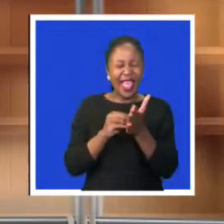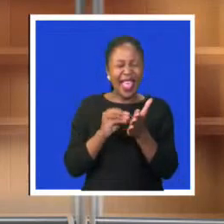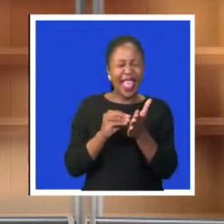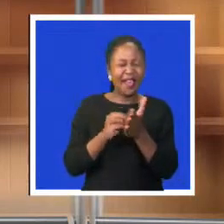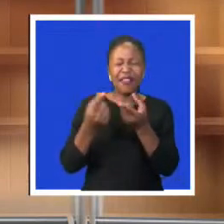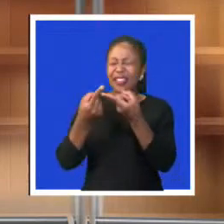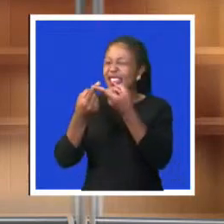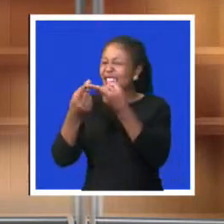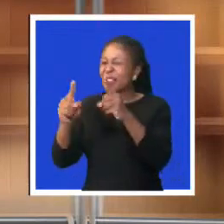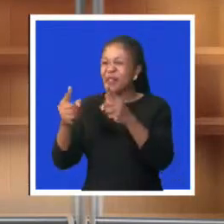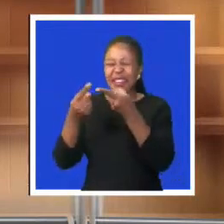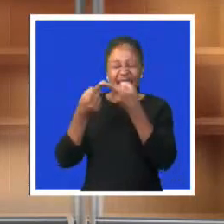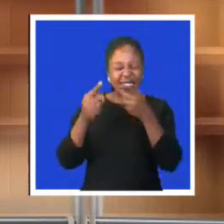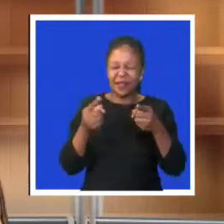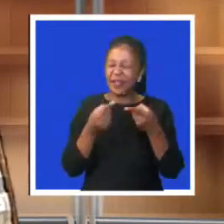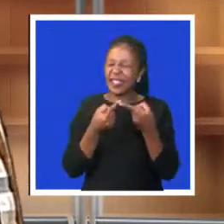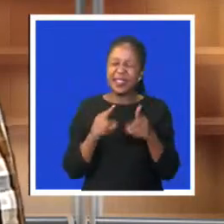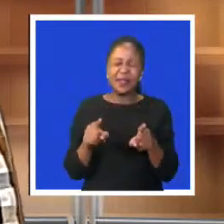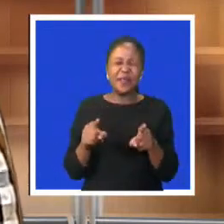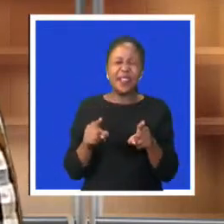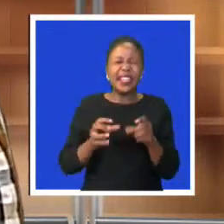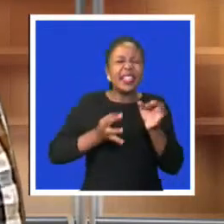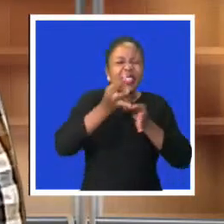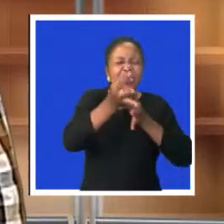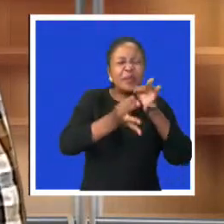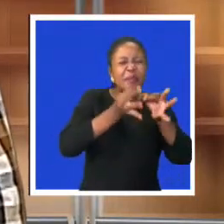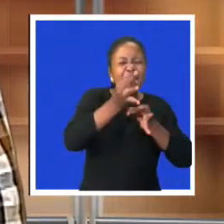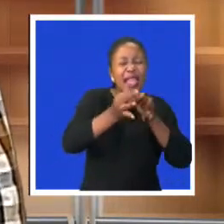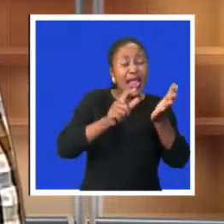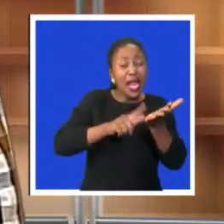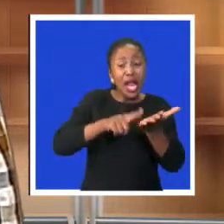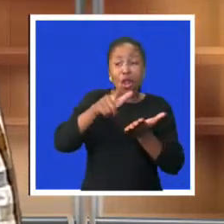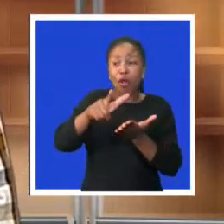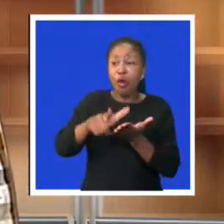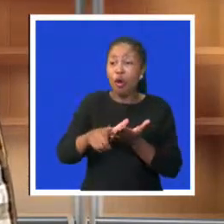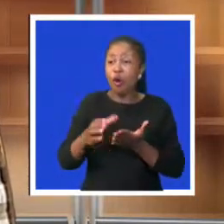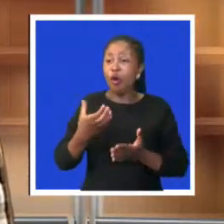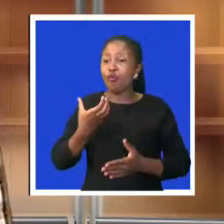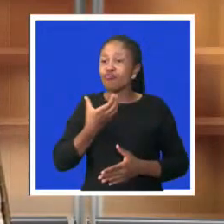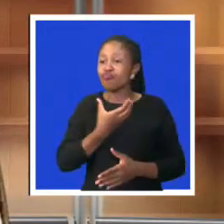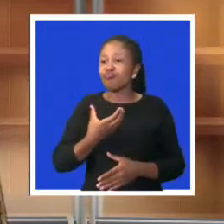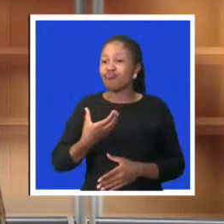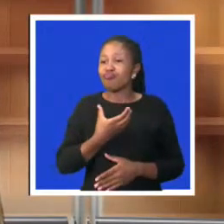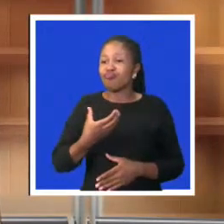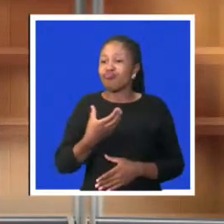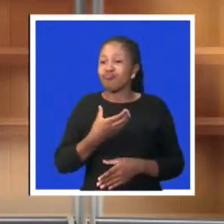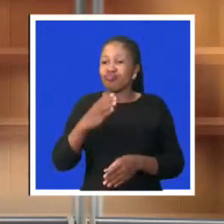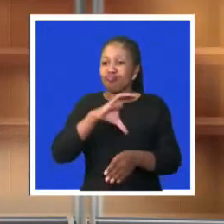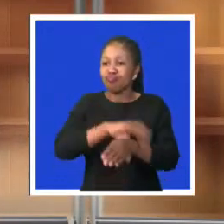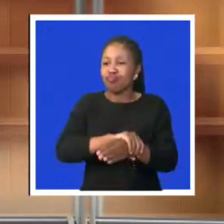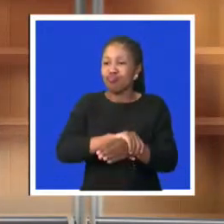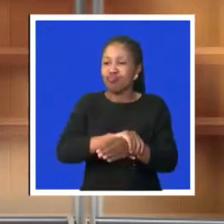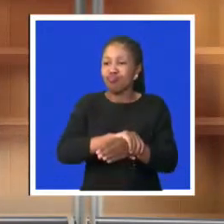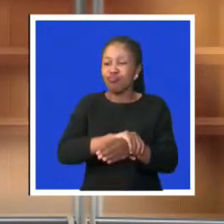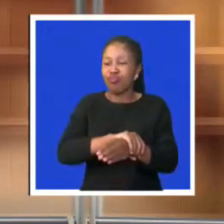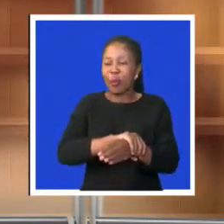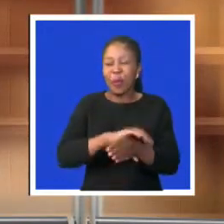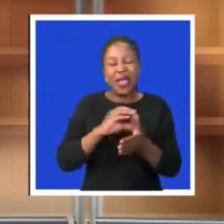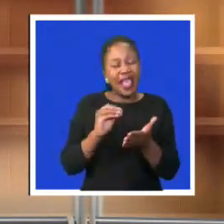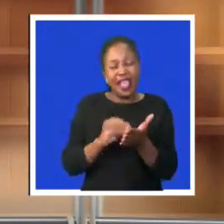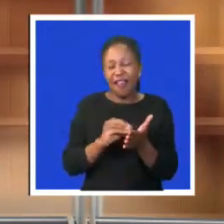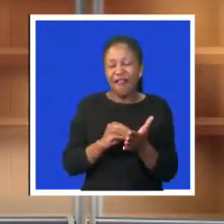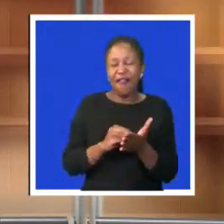interpretation of the law of Moses, believed that God will send a Messiah at any